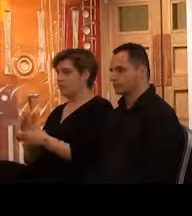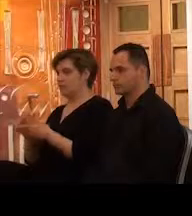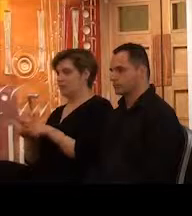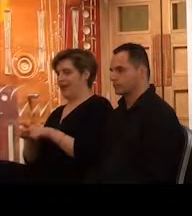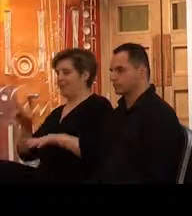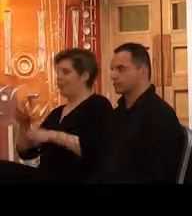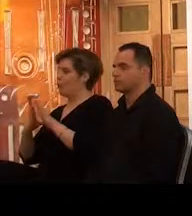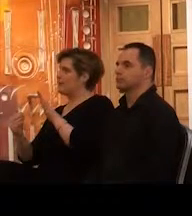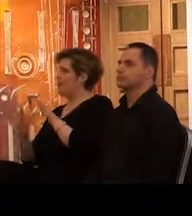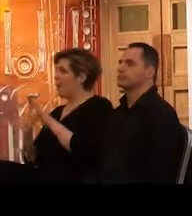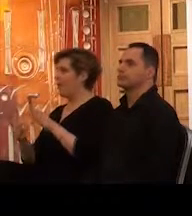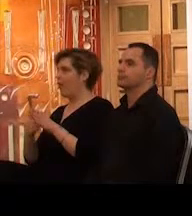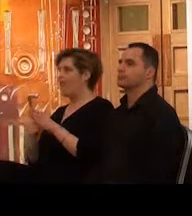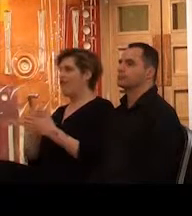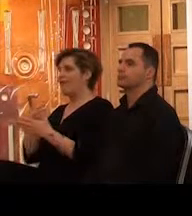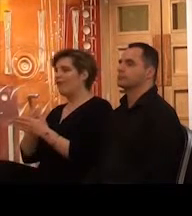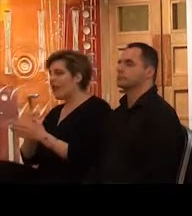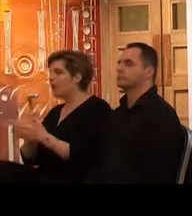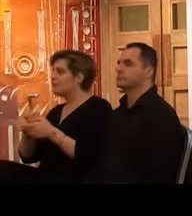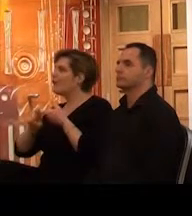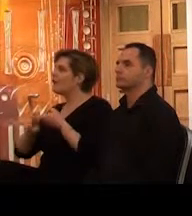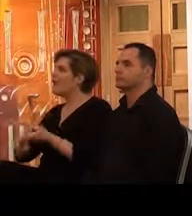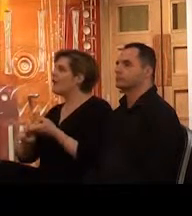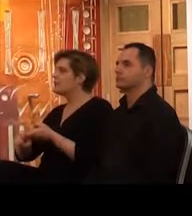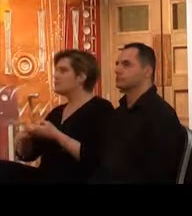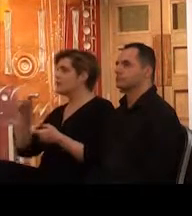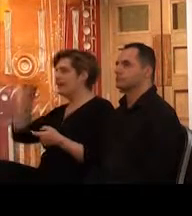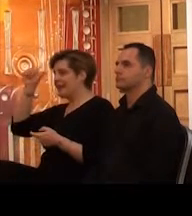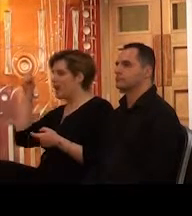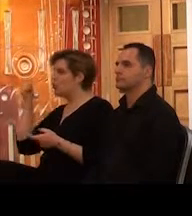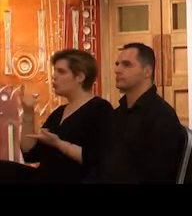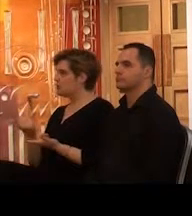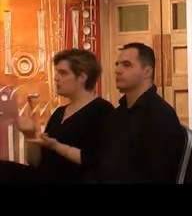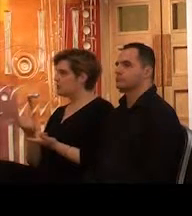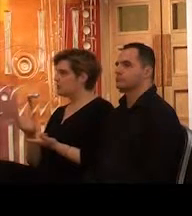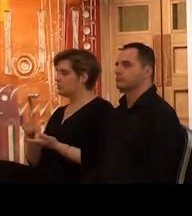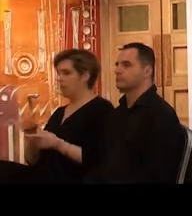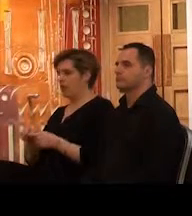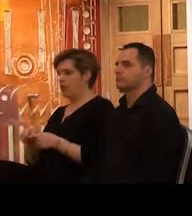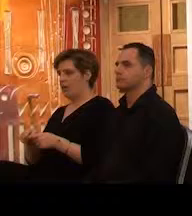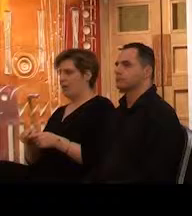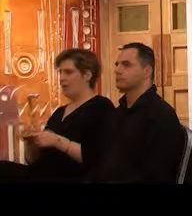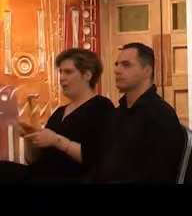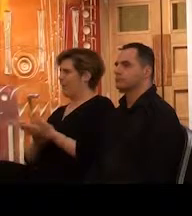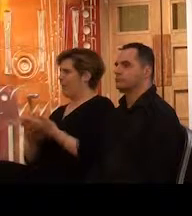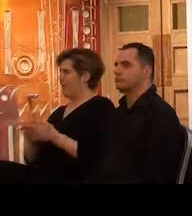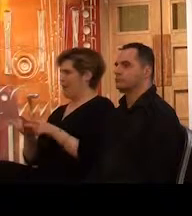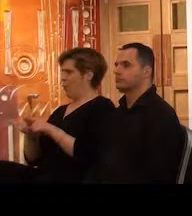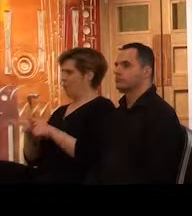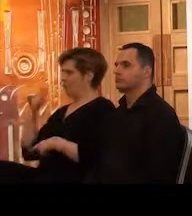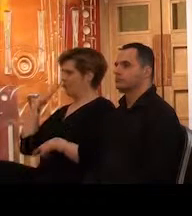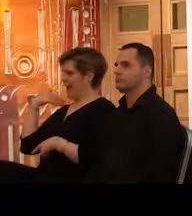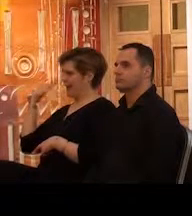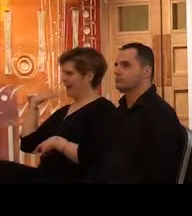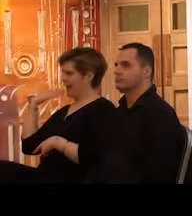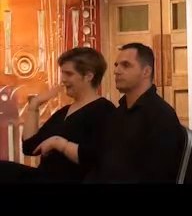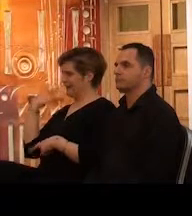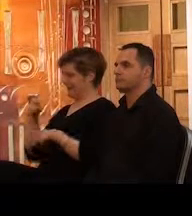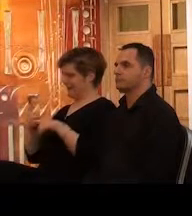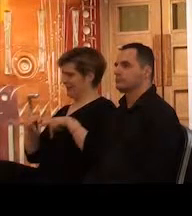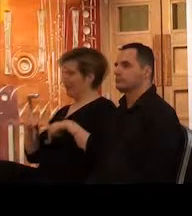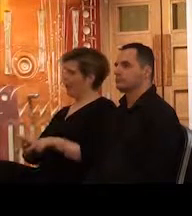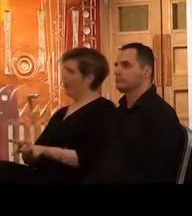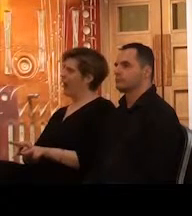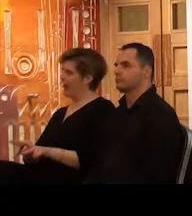example, is tantamount to being racist. The idea of the limited ability and talking about